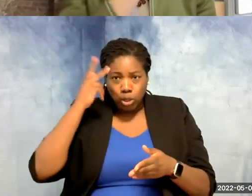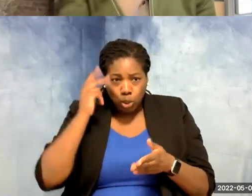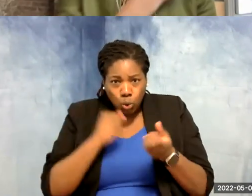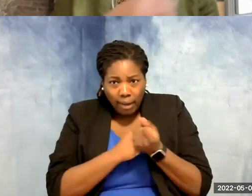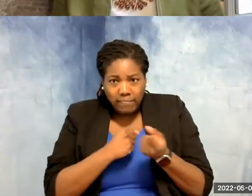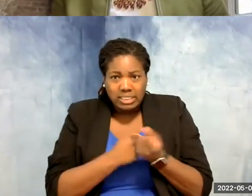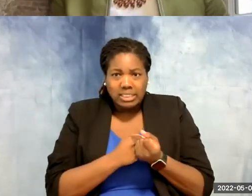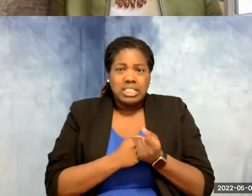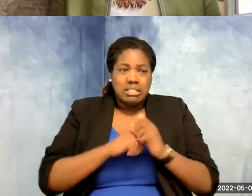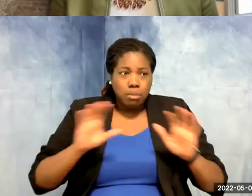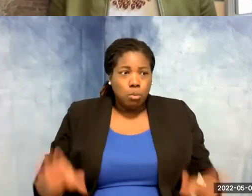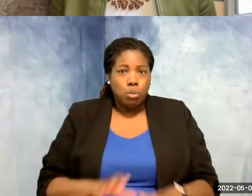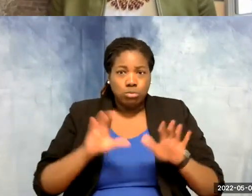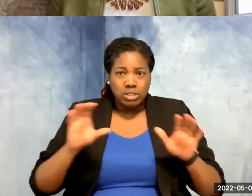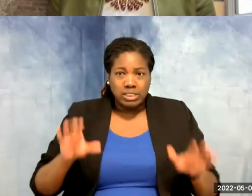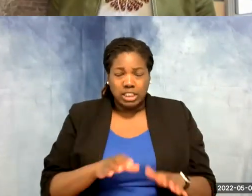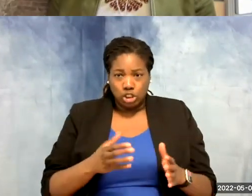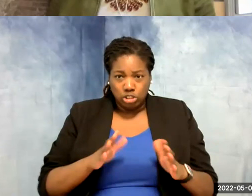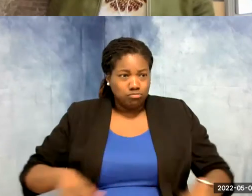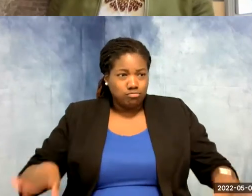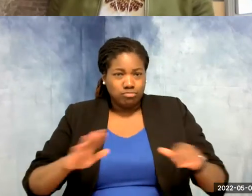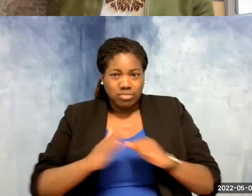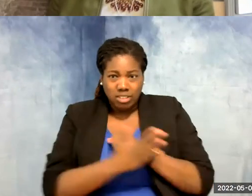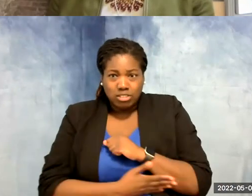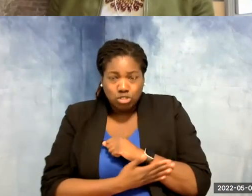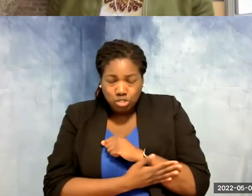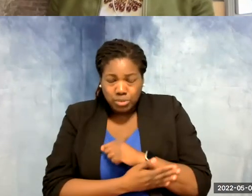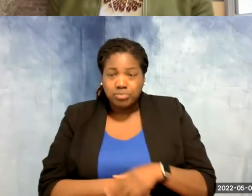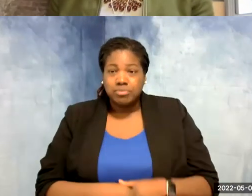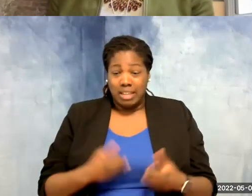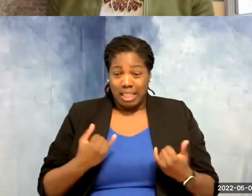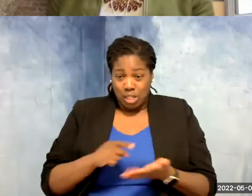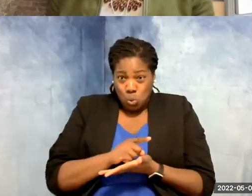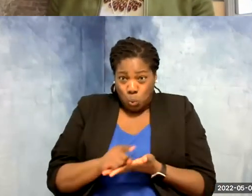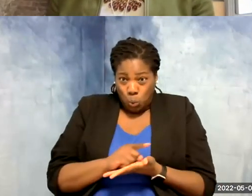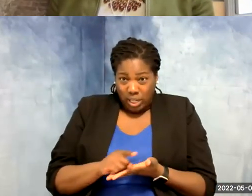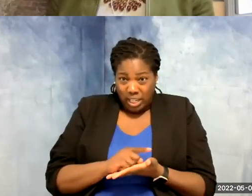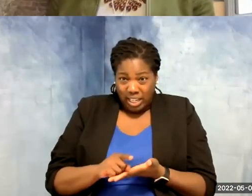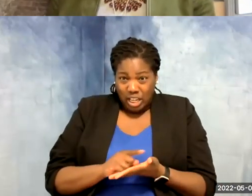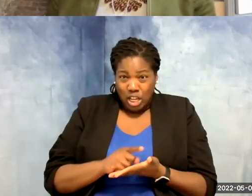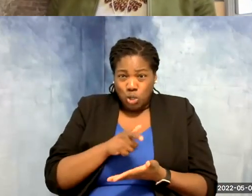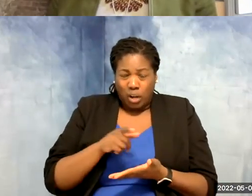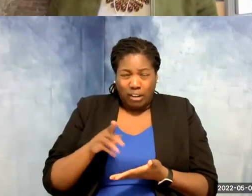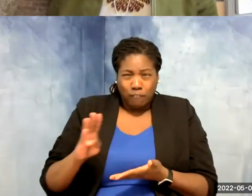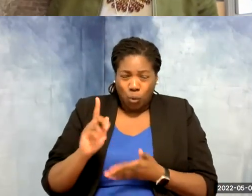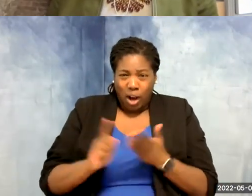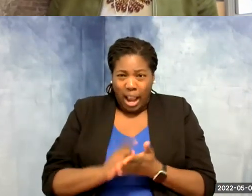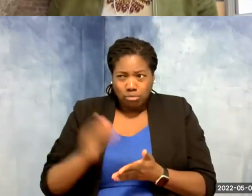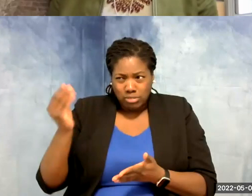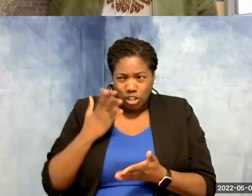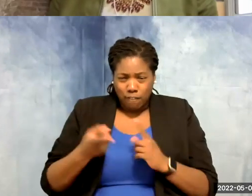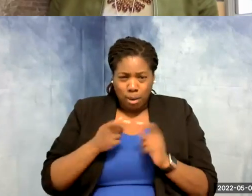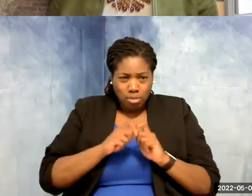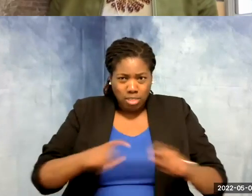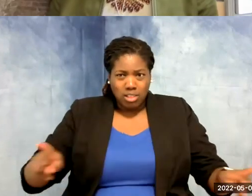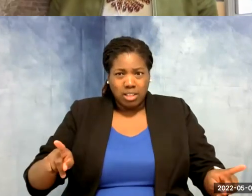the mobilization efforts across the nation. In fact, just this week, with less than 24 hours notice from this leak that came